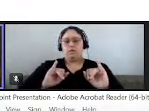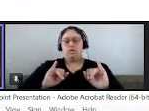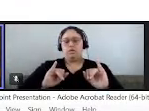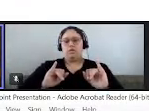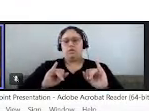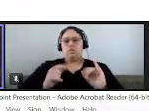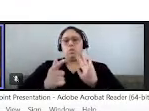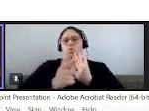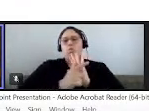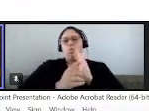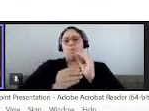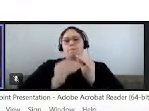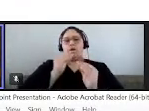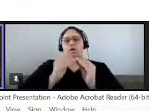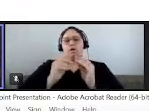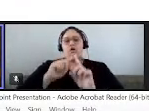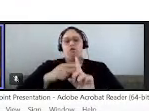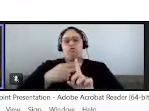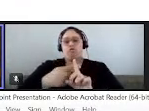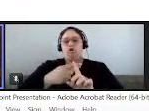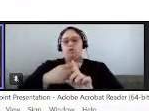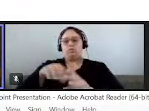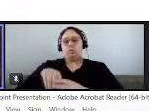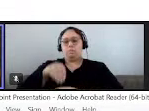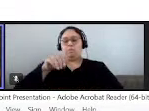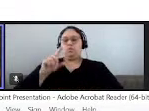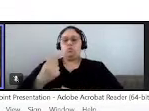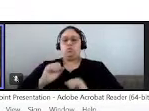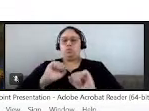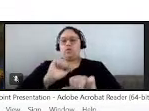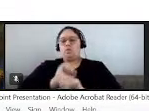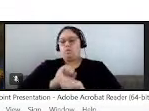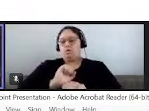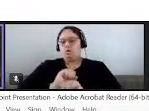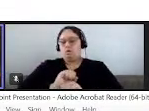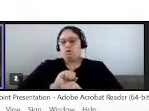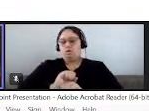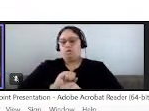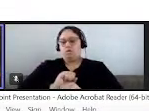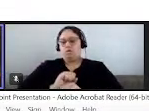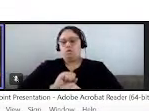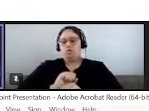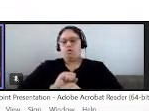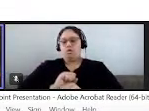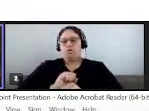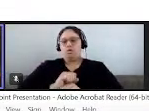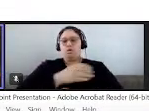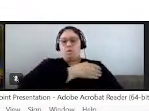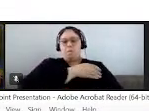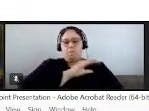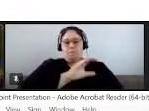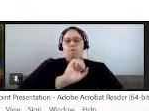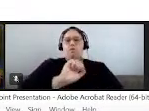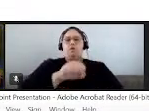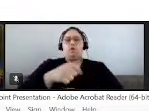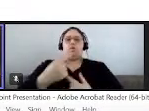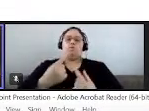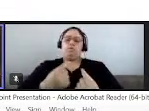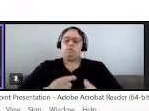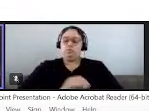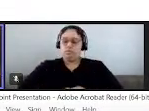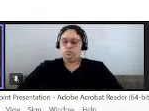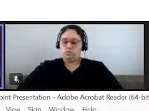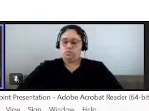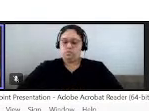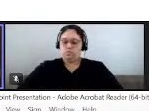the lawmakers tasked and elected to do their work are empowered to do so.